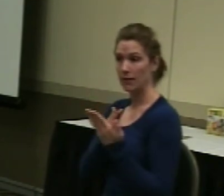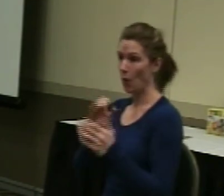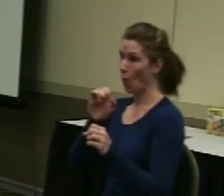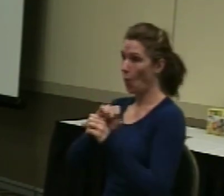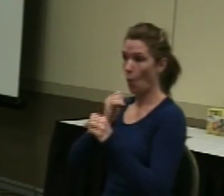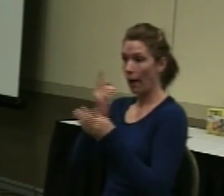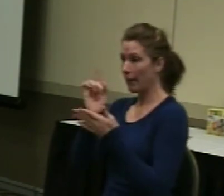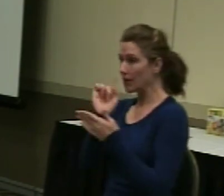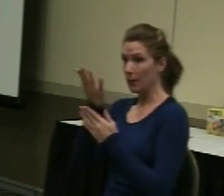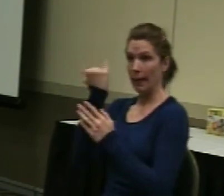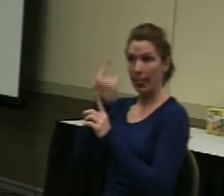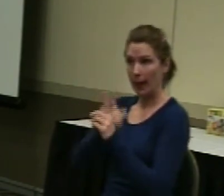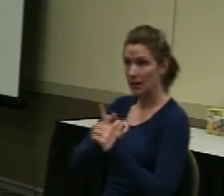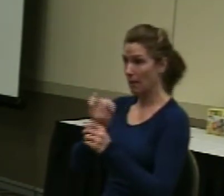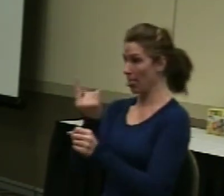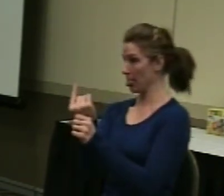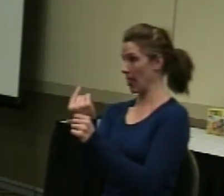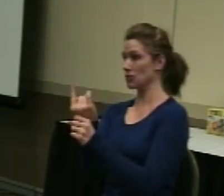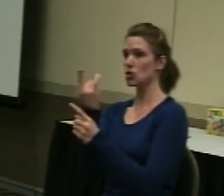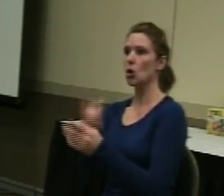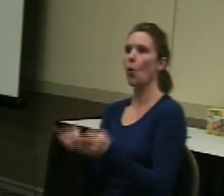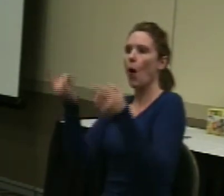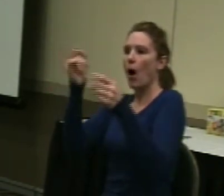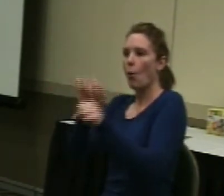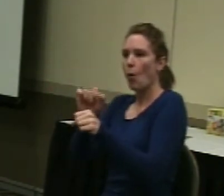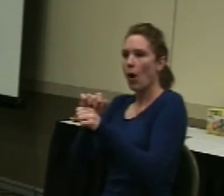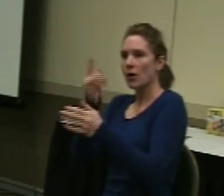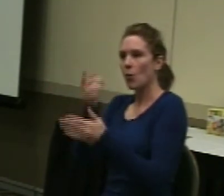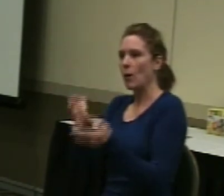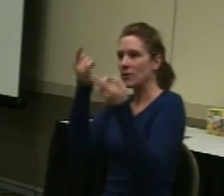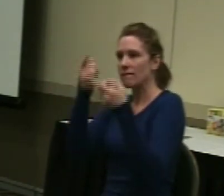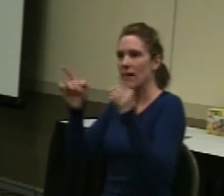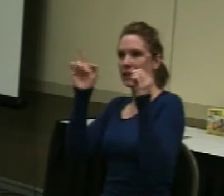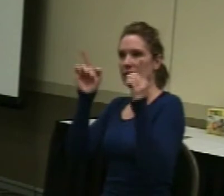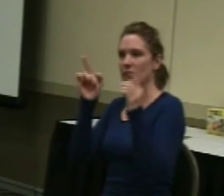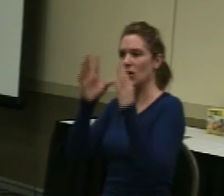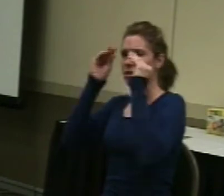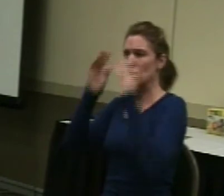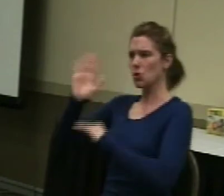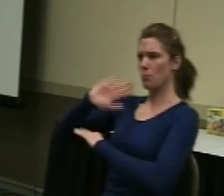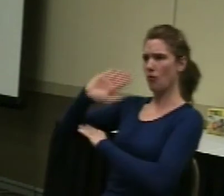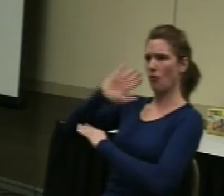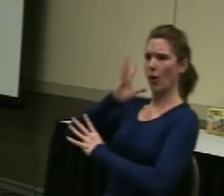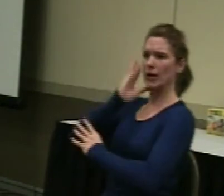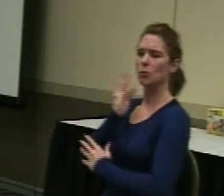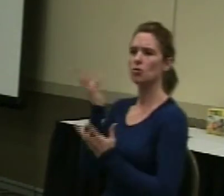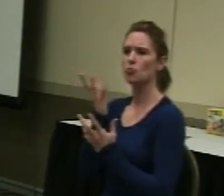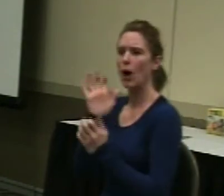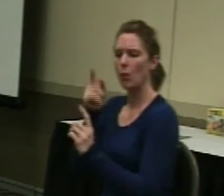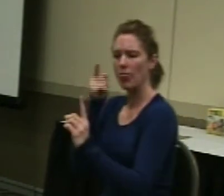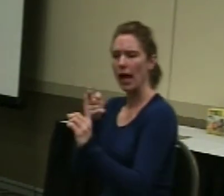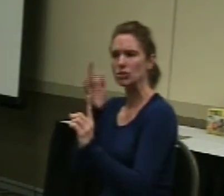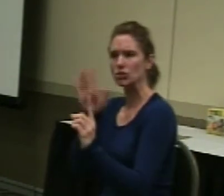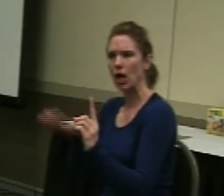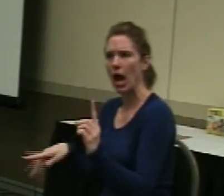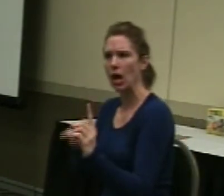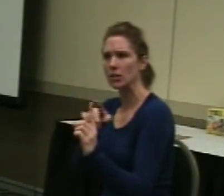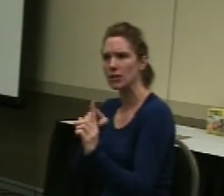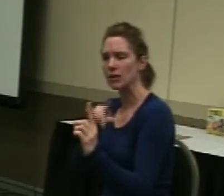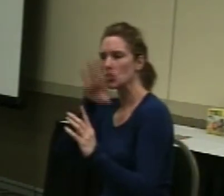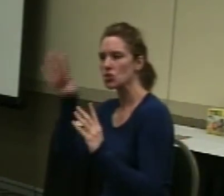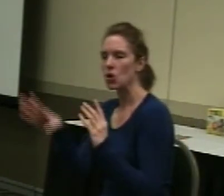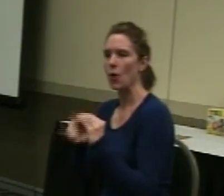last year? What did that previous teacher experience with this child? So you're aggregating data for